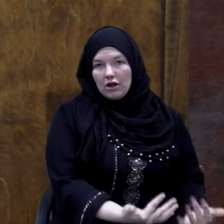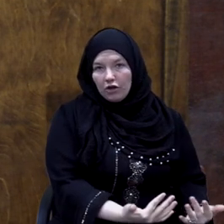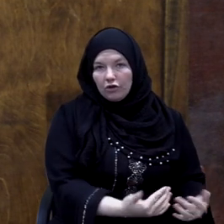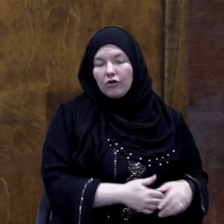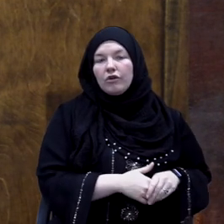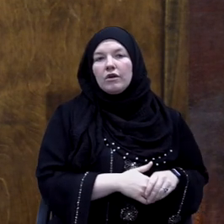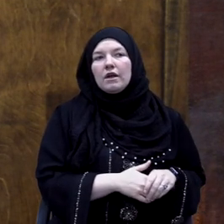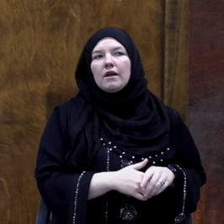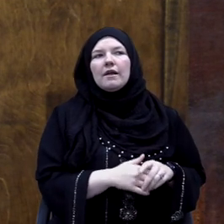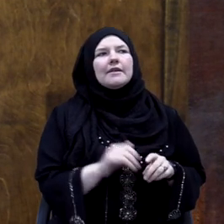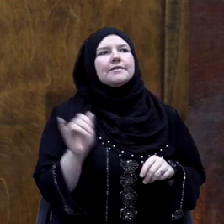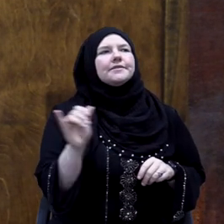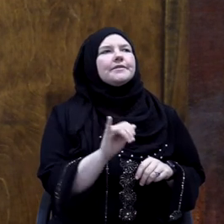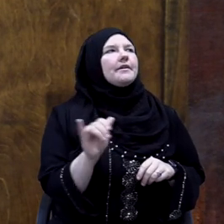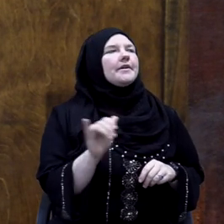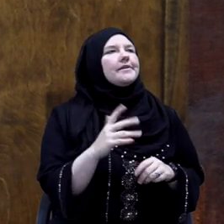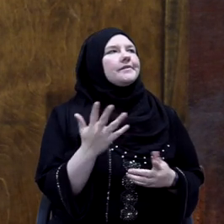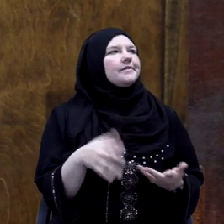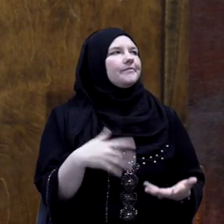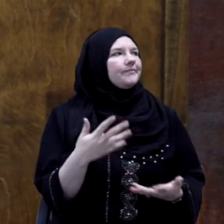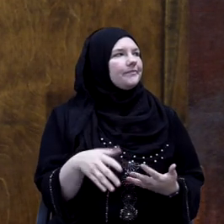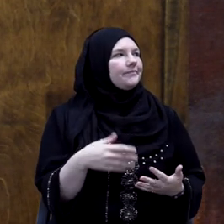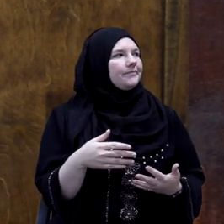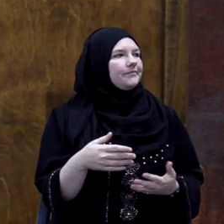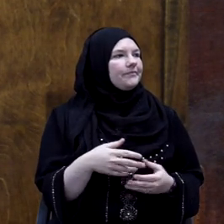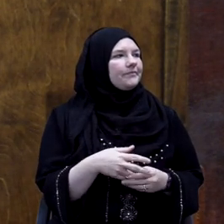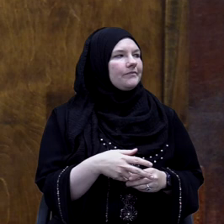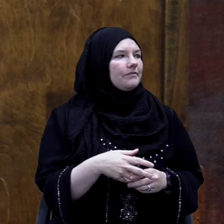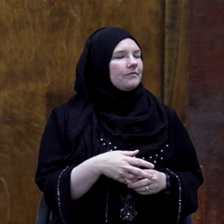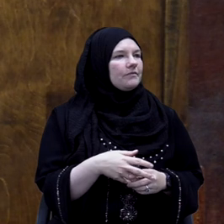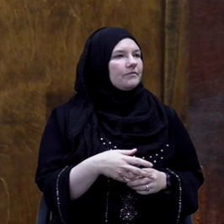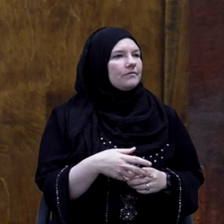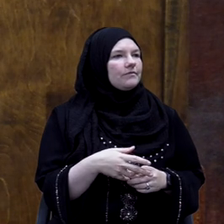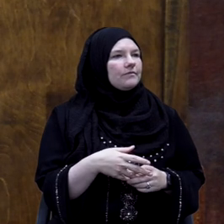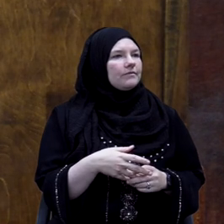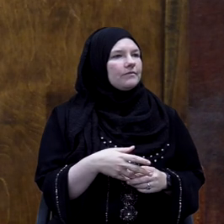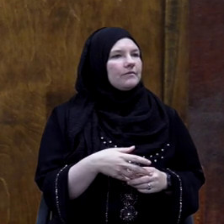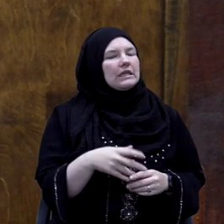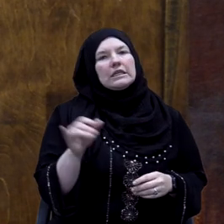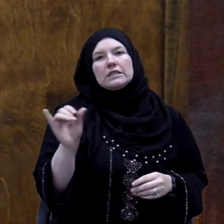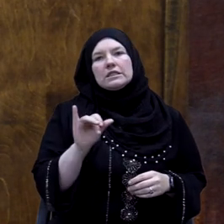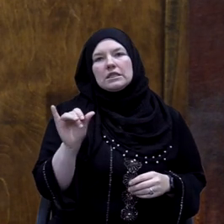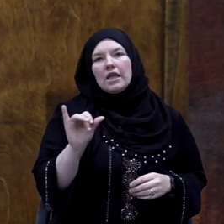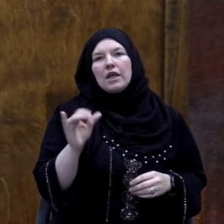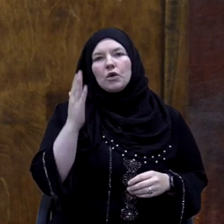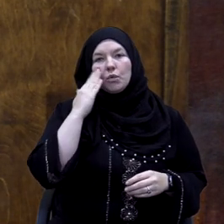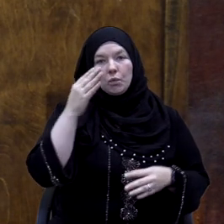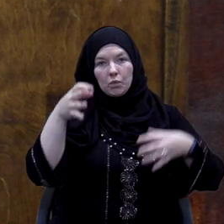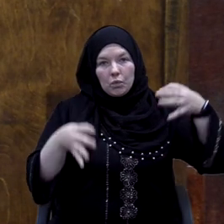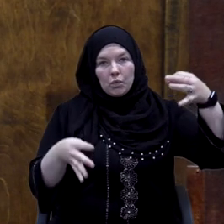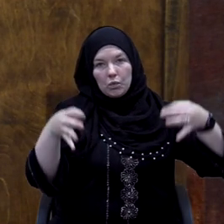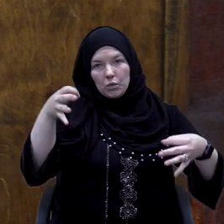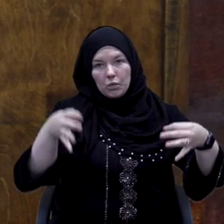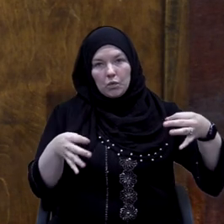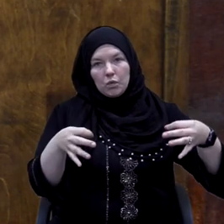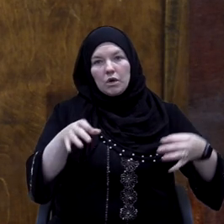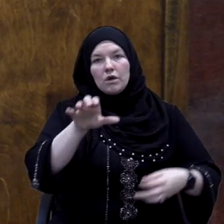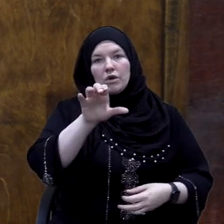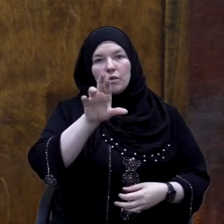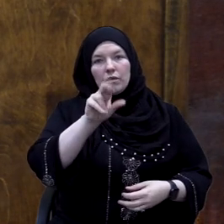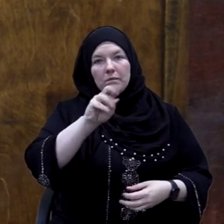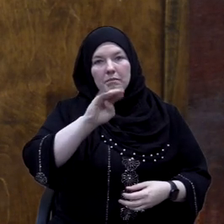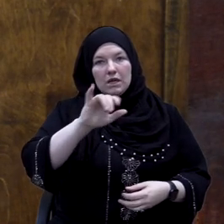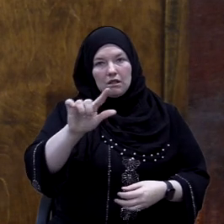is like closing the circle on a criminal in the court. But the real torment will come on the